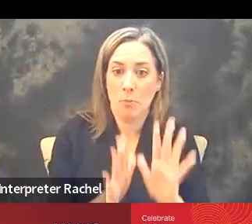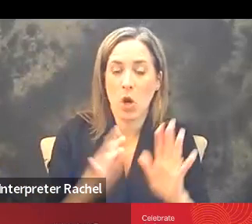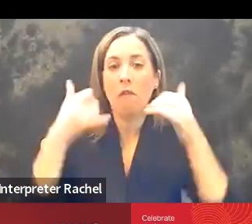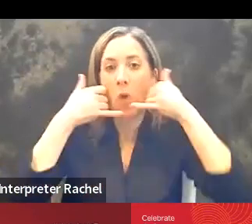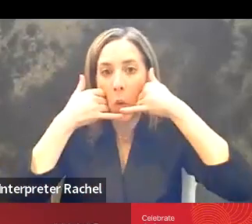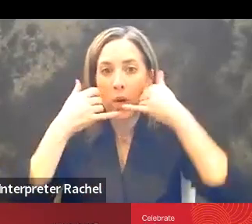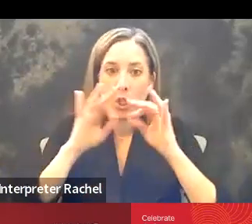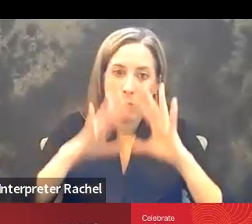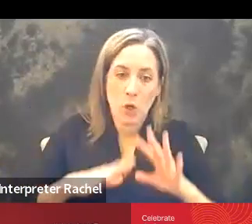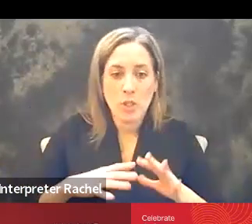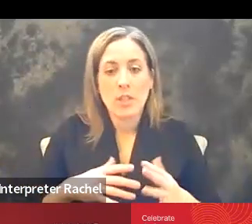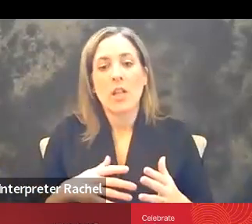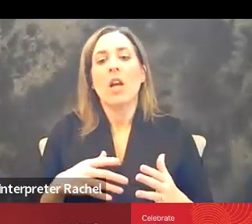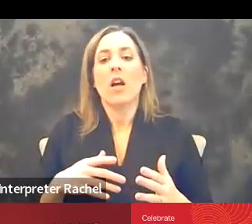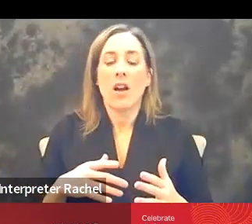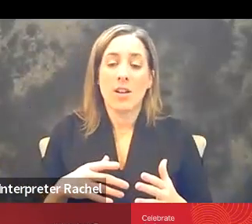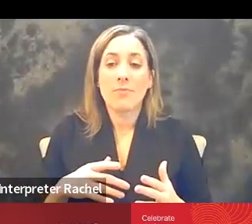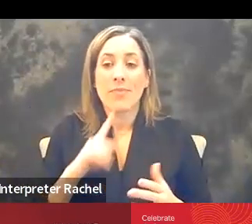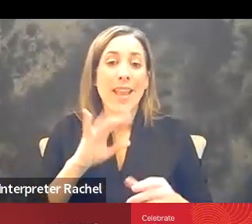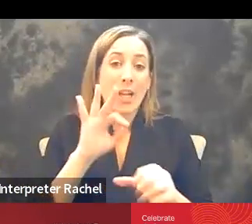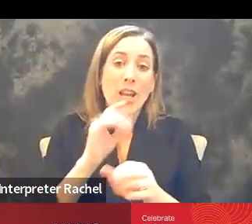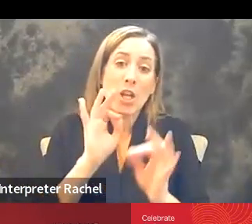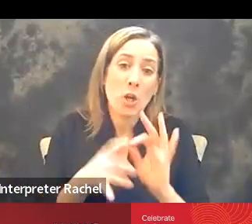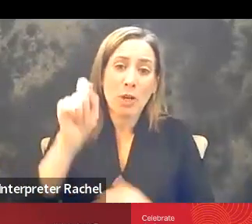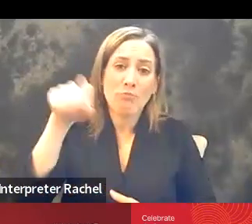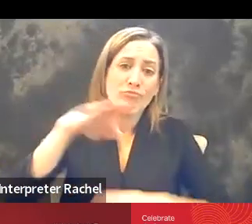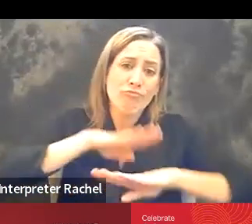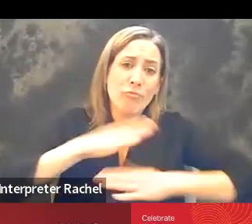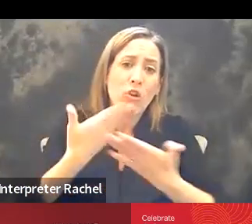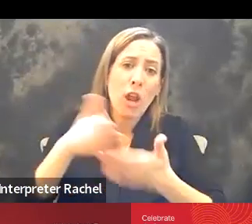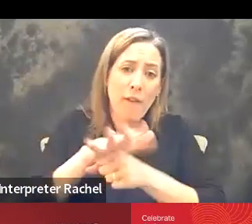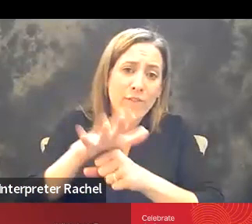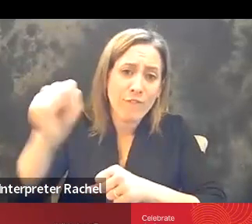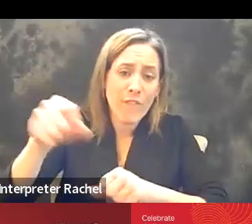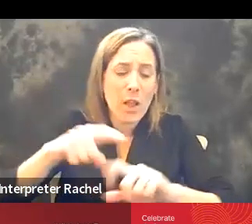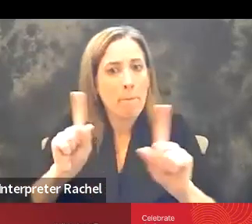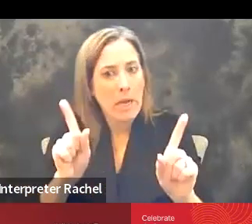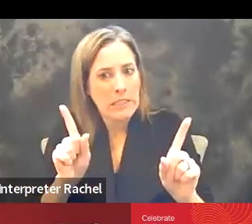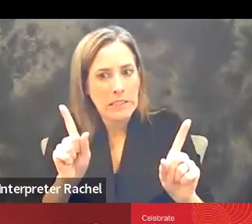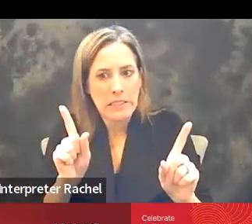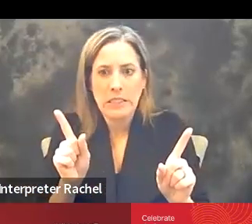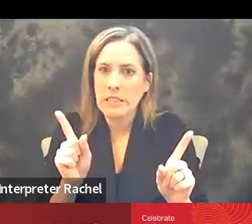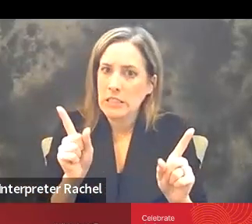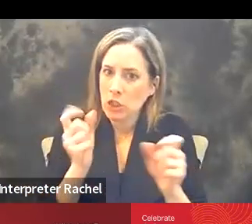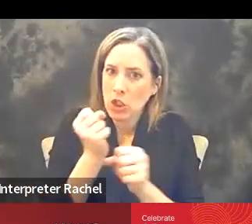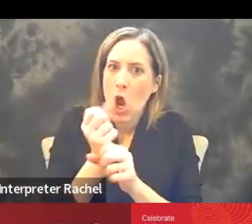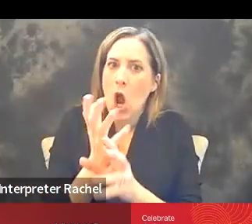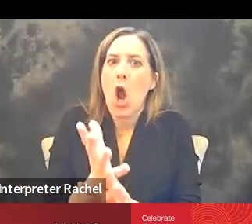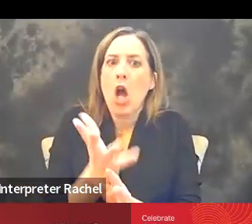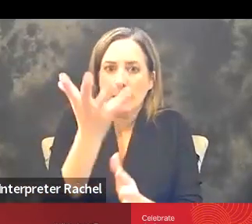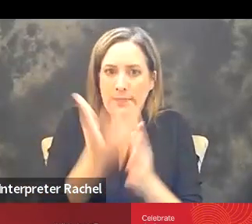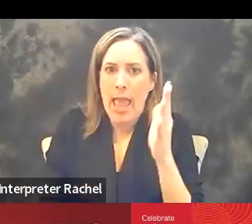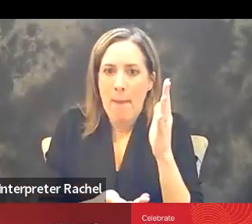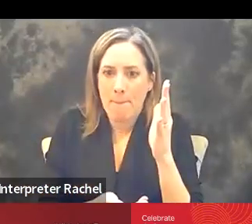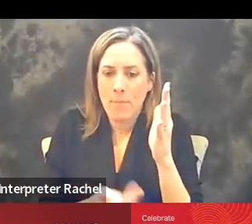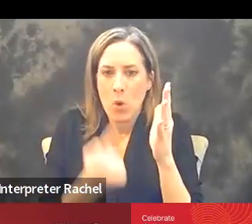you know, while that checks the interpretation box, one of the things that I would say is it really has left a yawning gap when we start thinking about